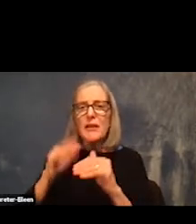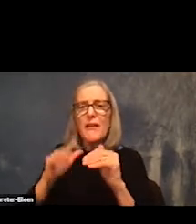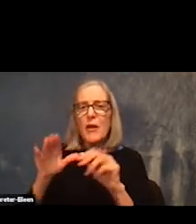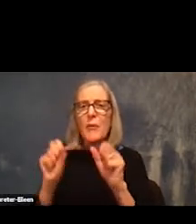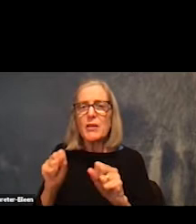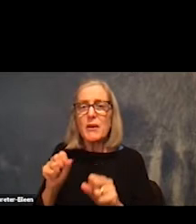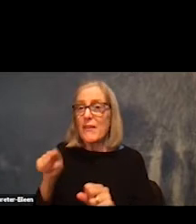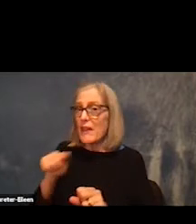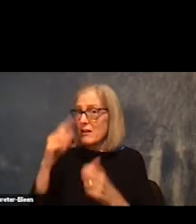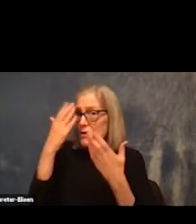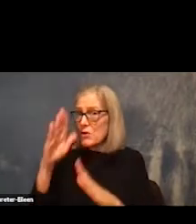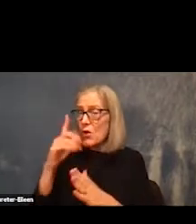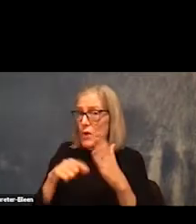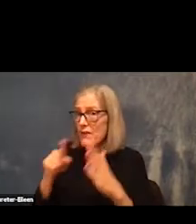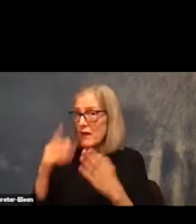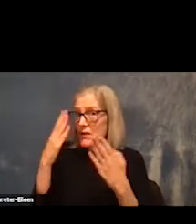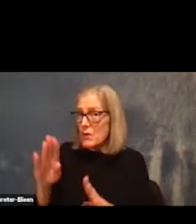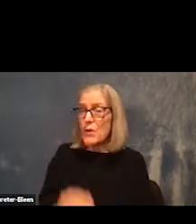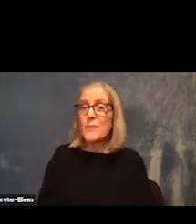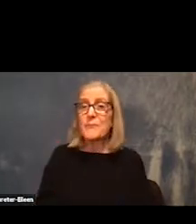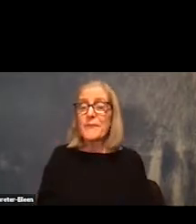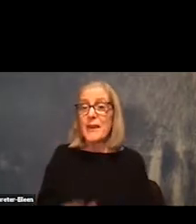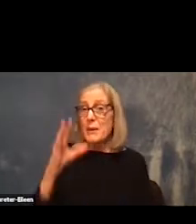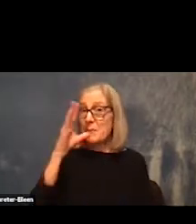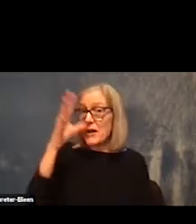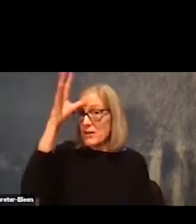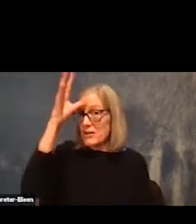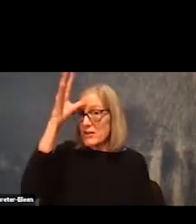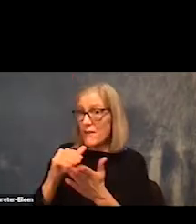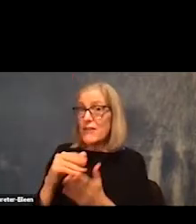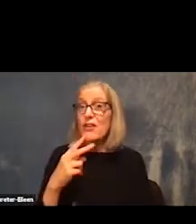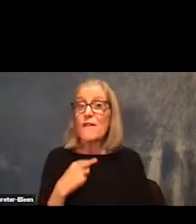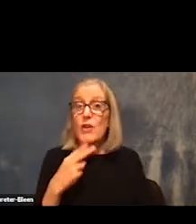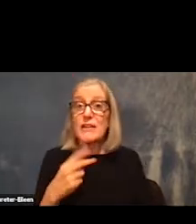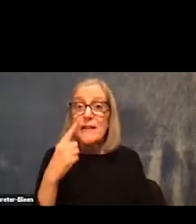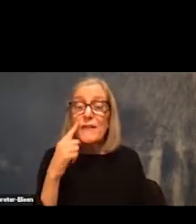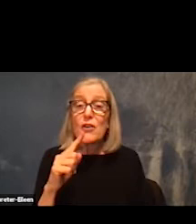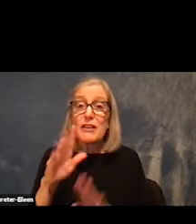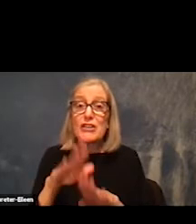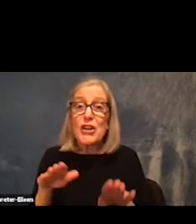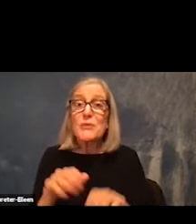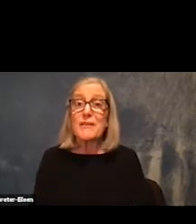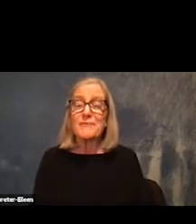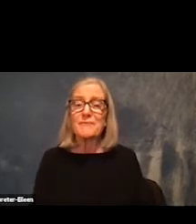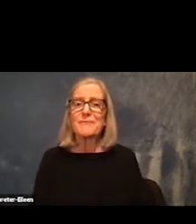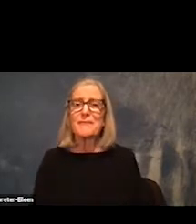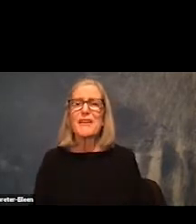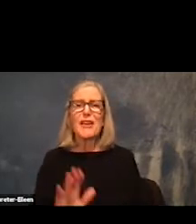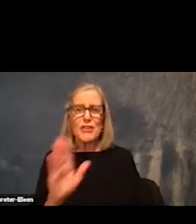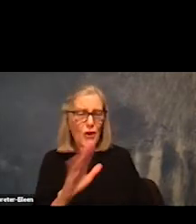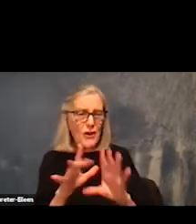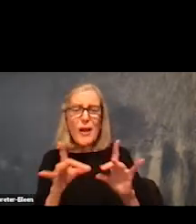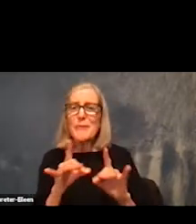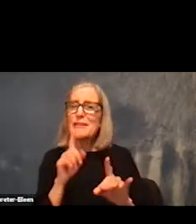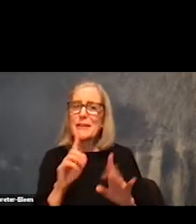they don't know. Parents are their voice. Ooh, okay. This is great.